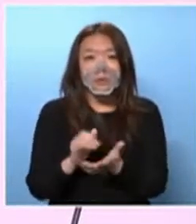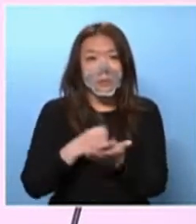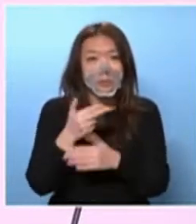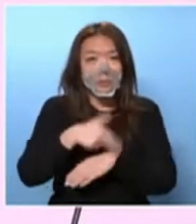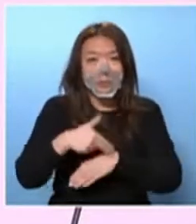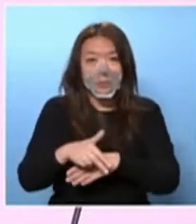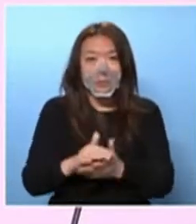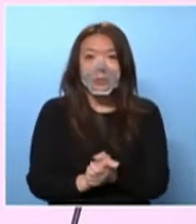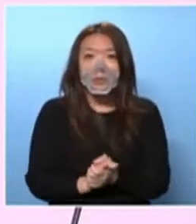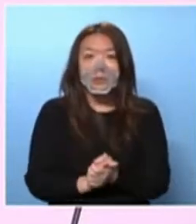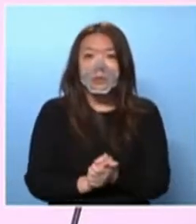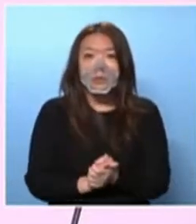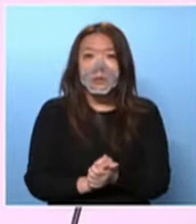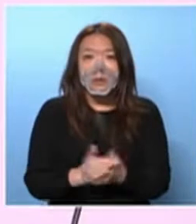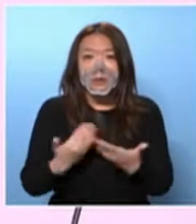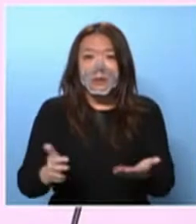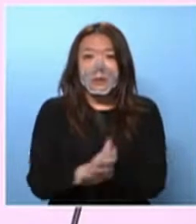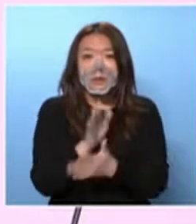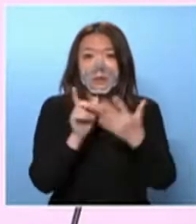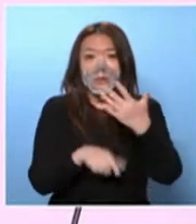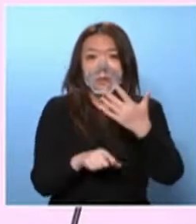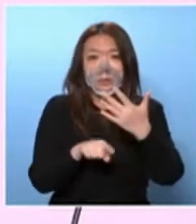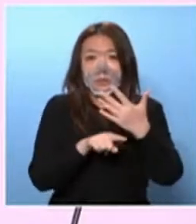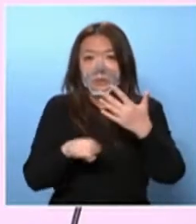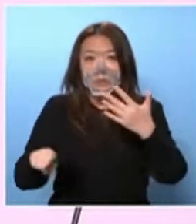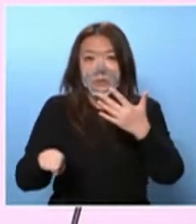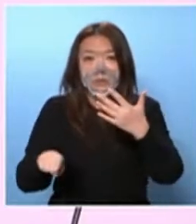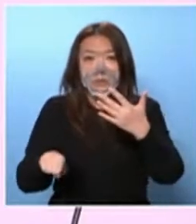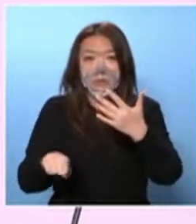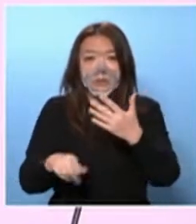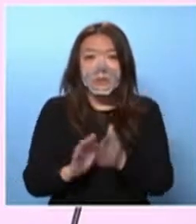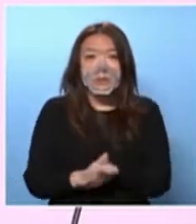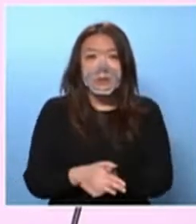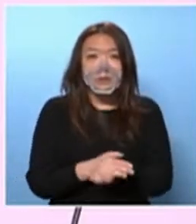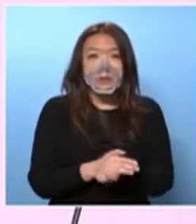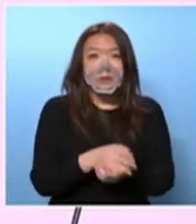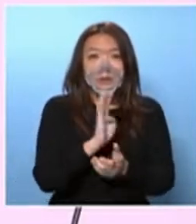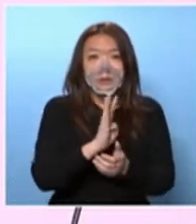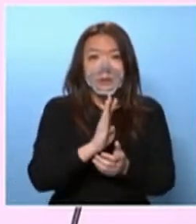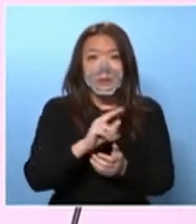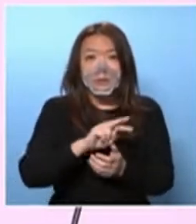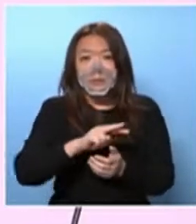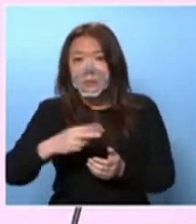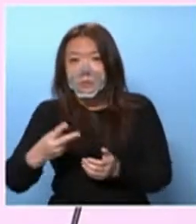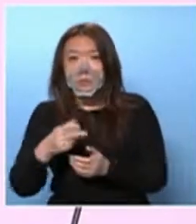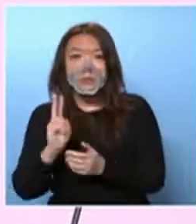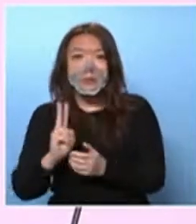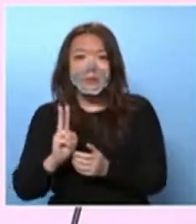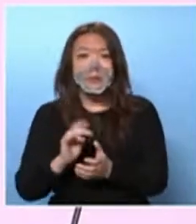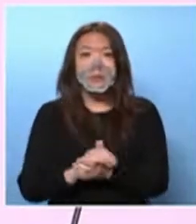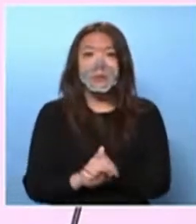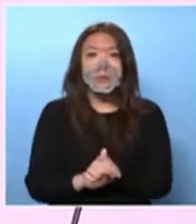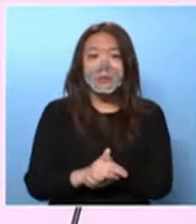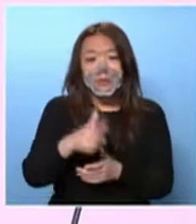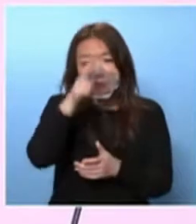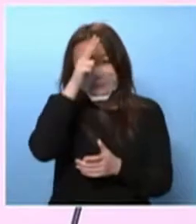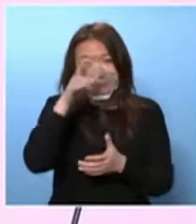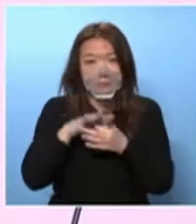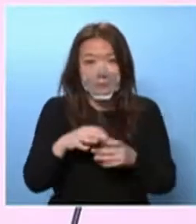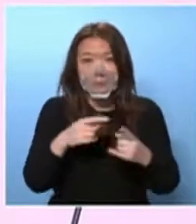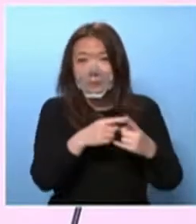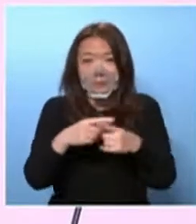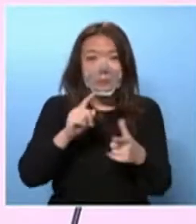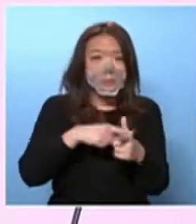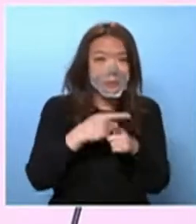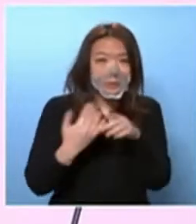the threshold for the public transport fare subsidy scheme from $400 to $200 from May